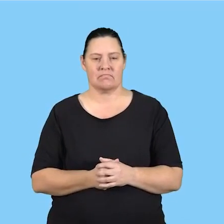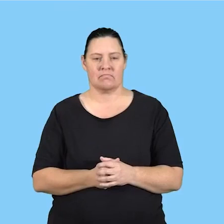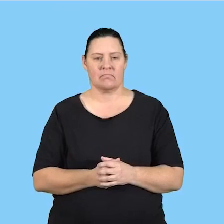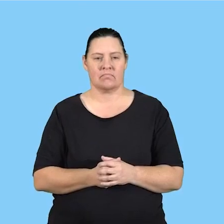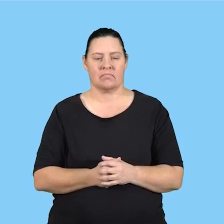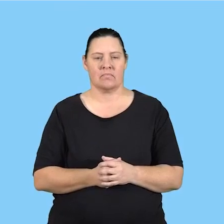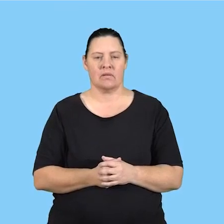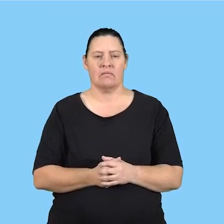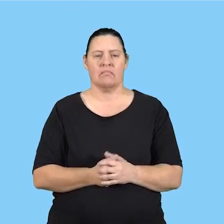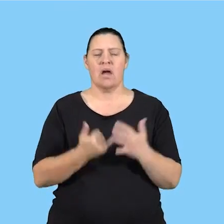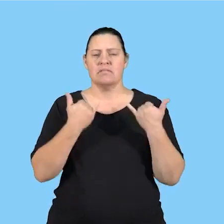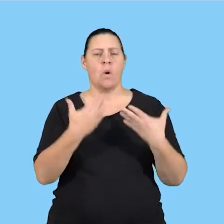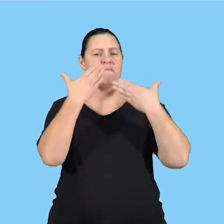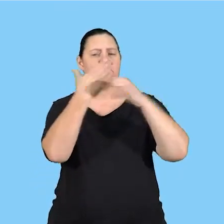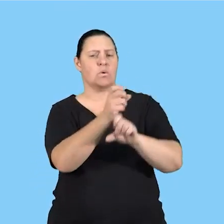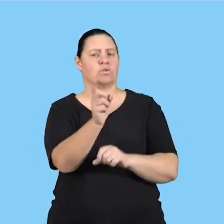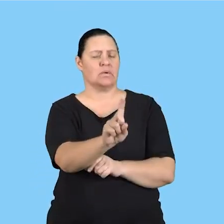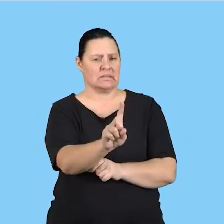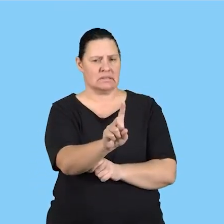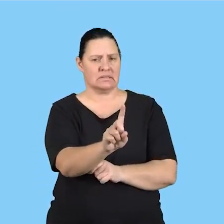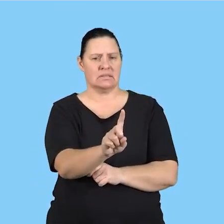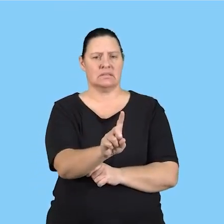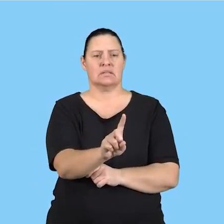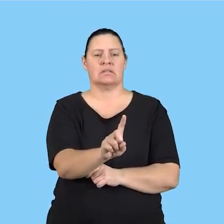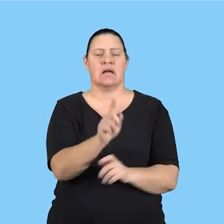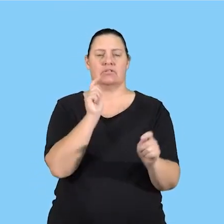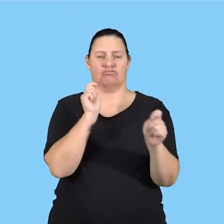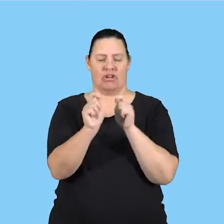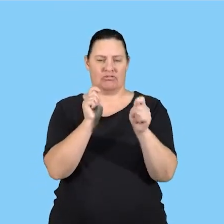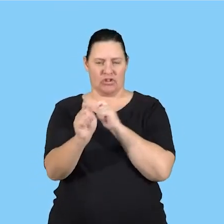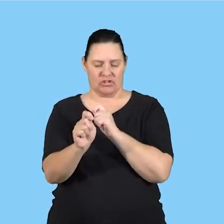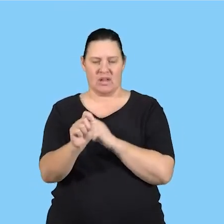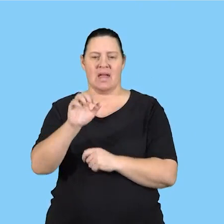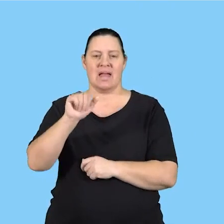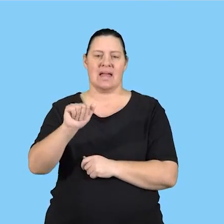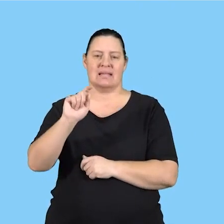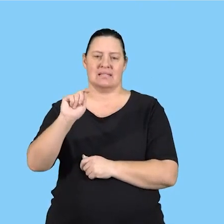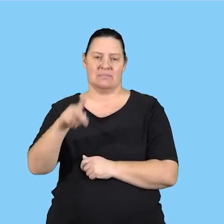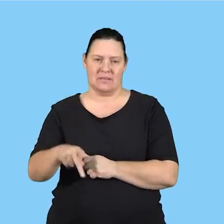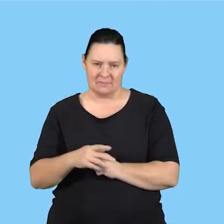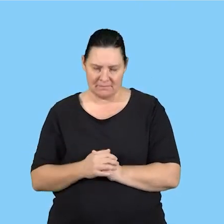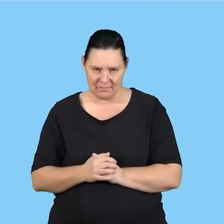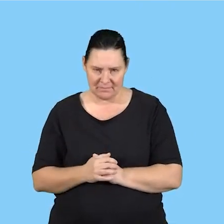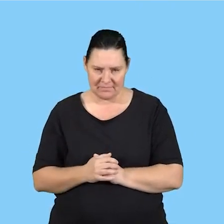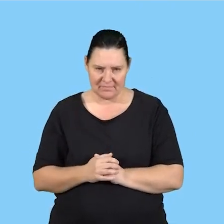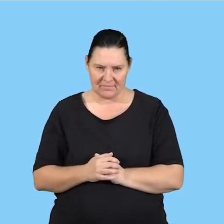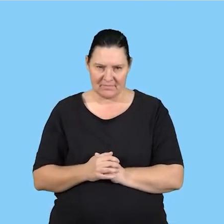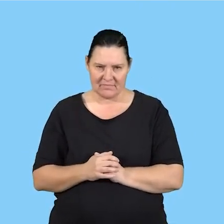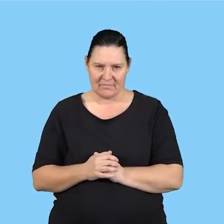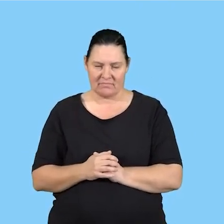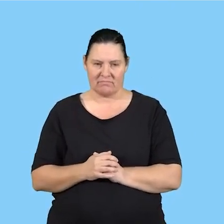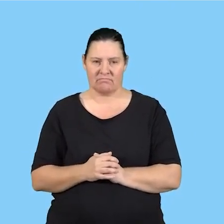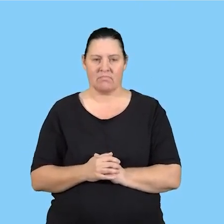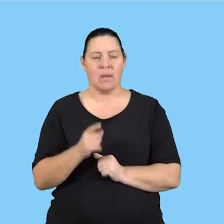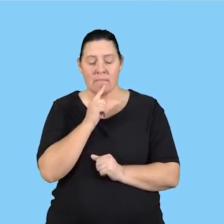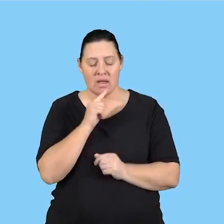Now we are going to speak to the amendments to the annual teaching plans. I